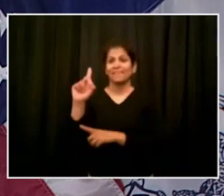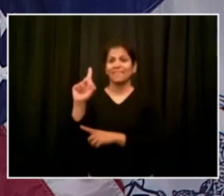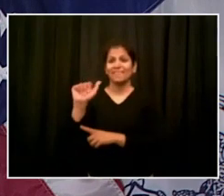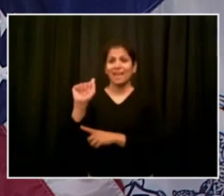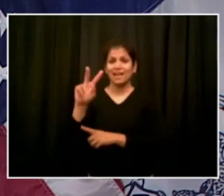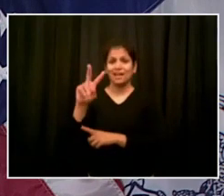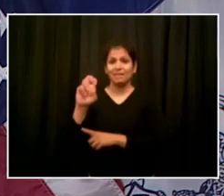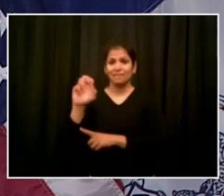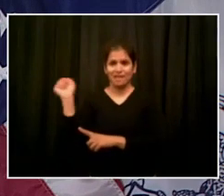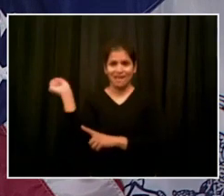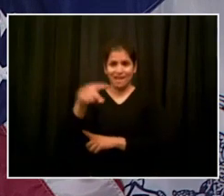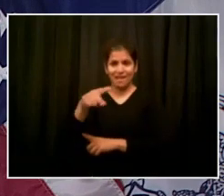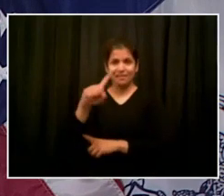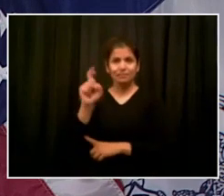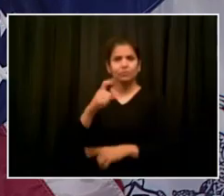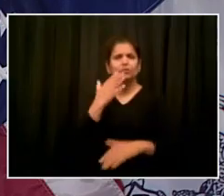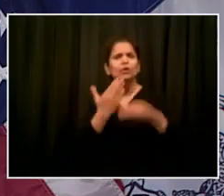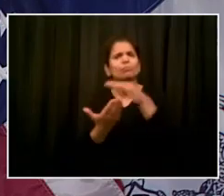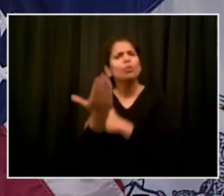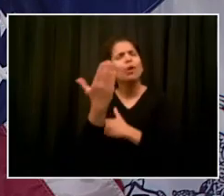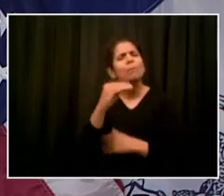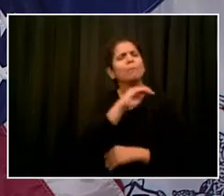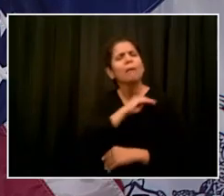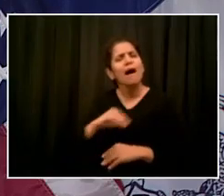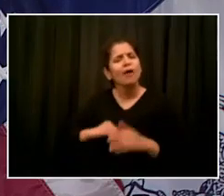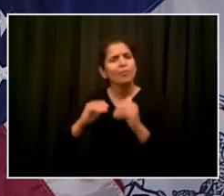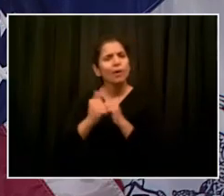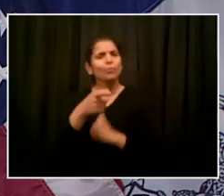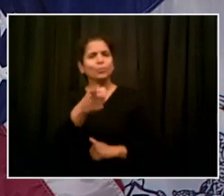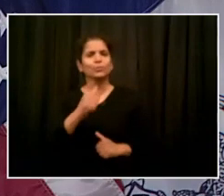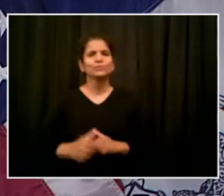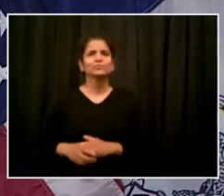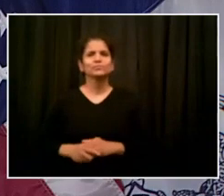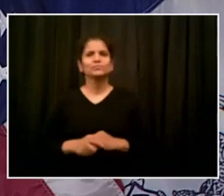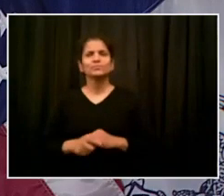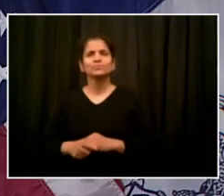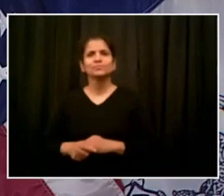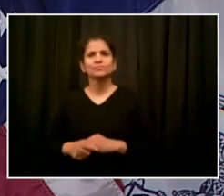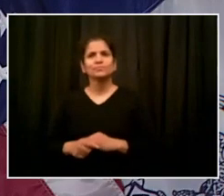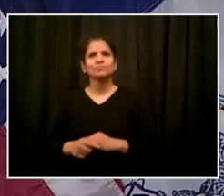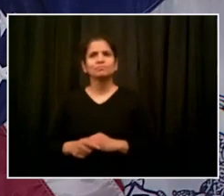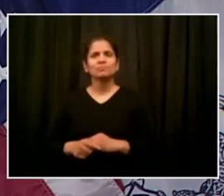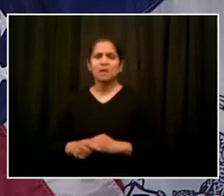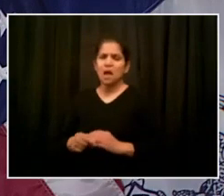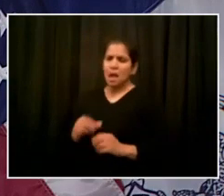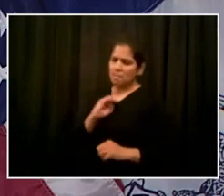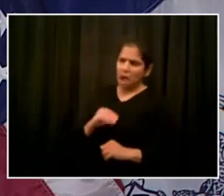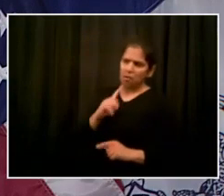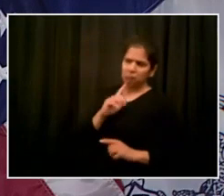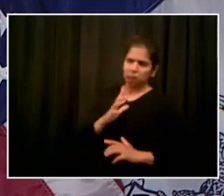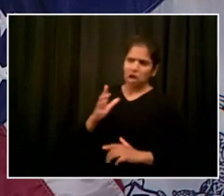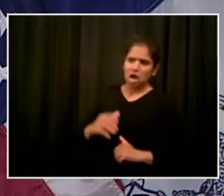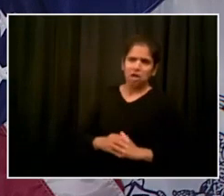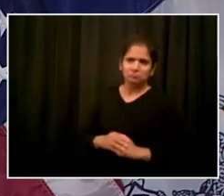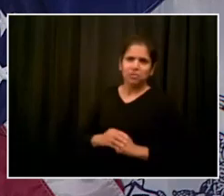7. Good morning, Mayor. How are you? Good, Dave. How are you? I'm fine. I wanted to ask you a couple of things. First of all,